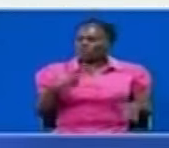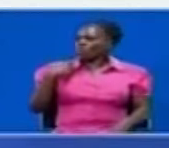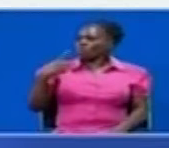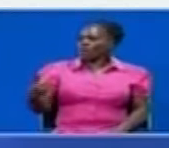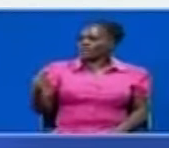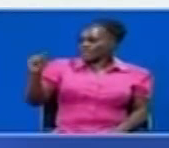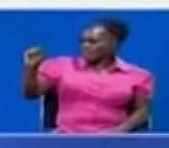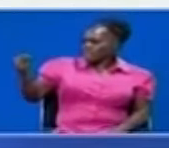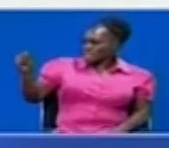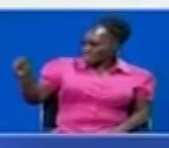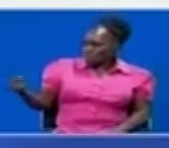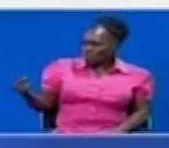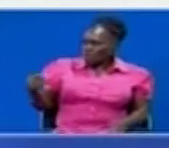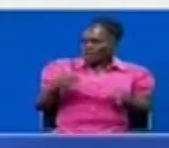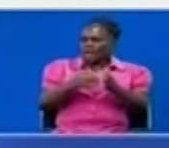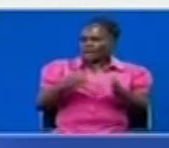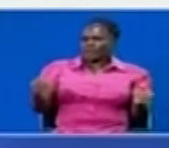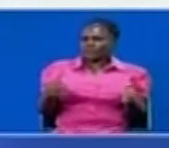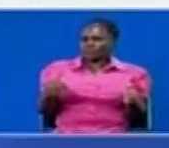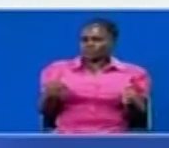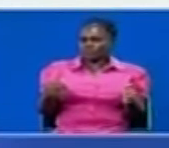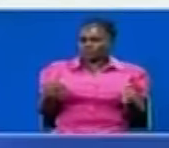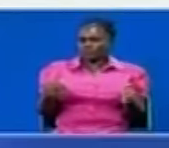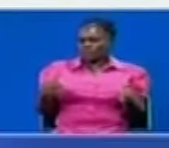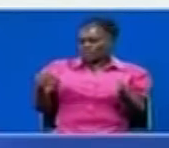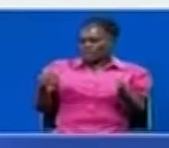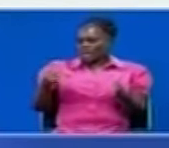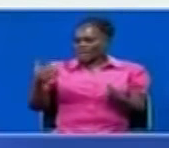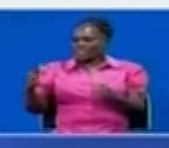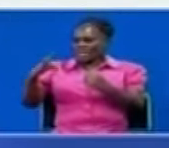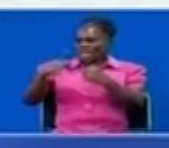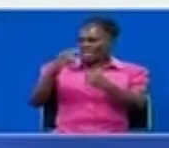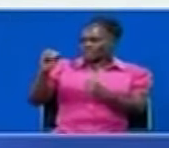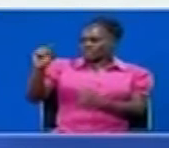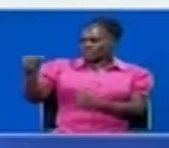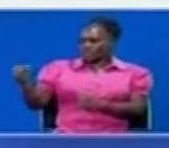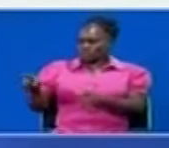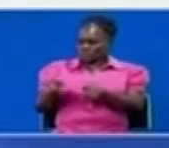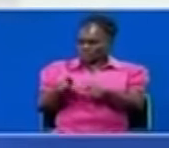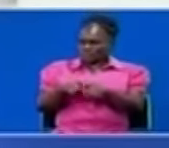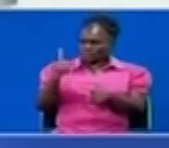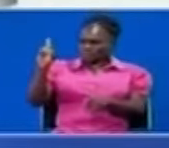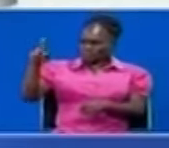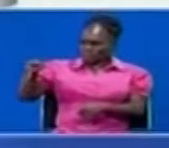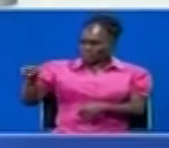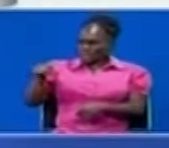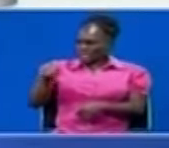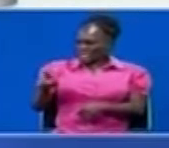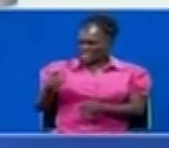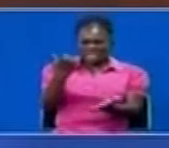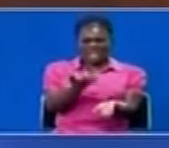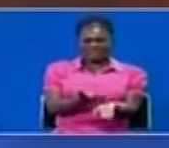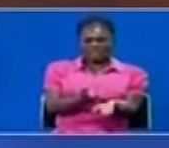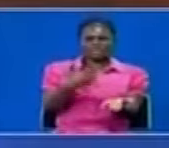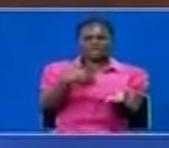100 million shillings against a market price of 18 million shillings, according to Tobiko, did not hold any